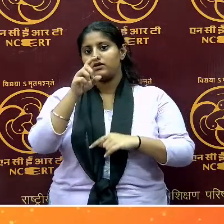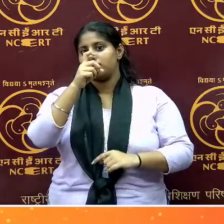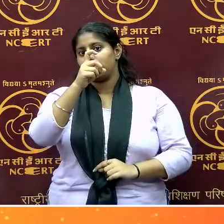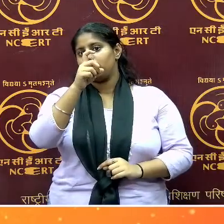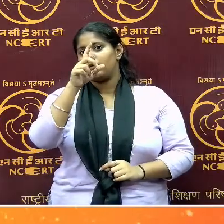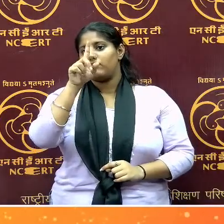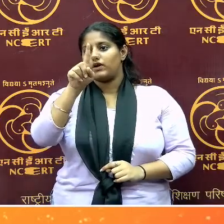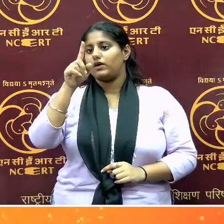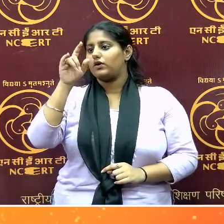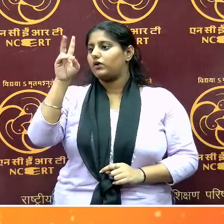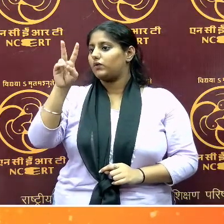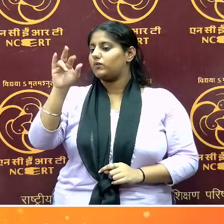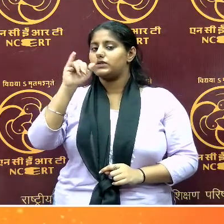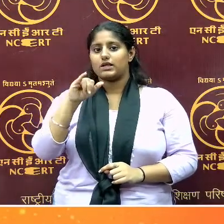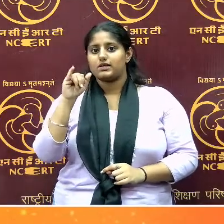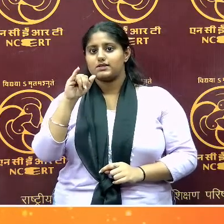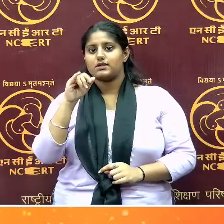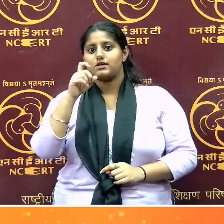7126,